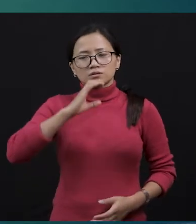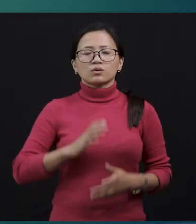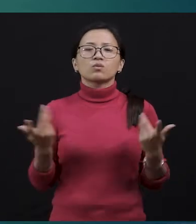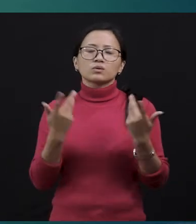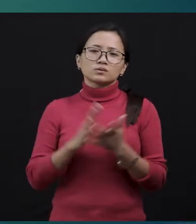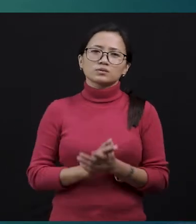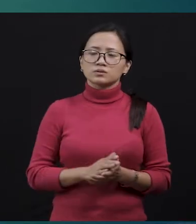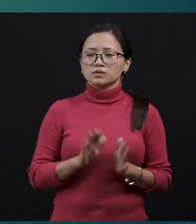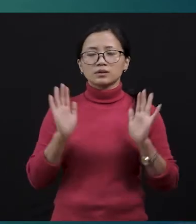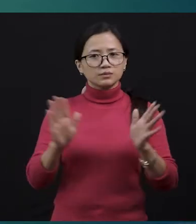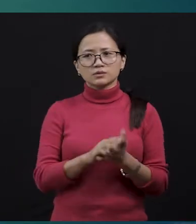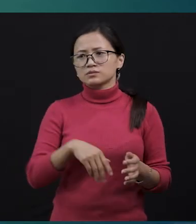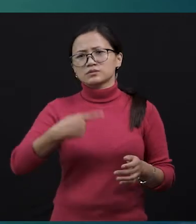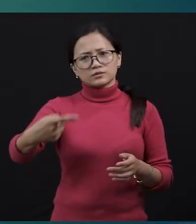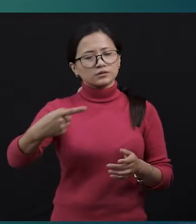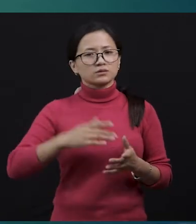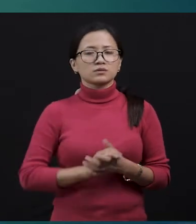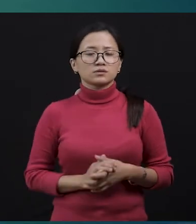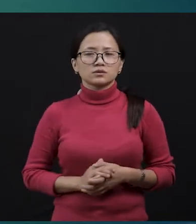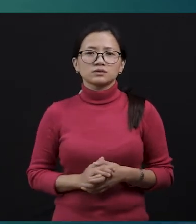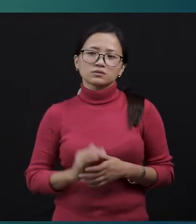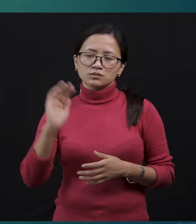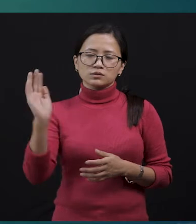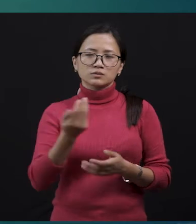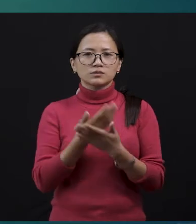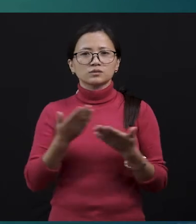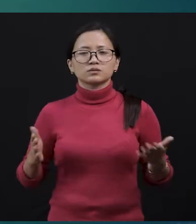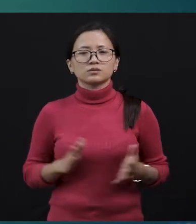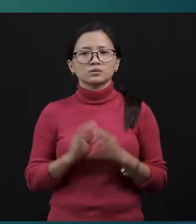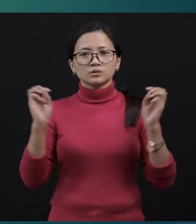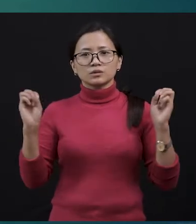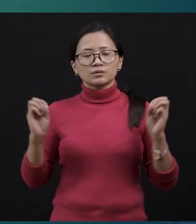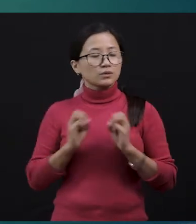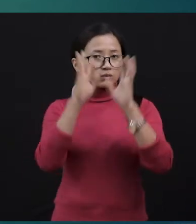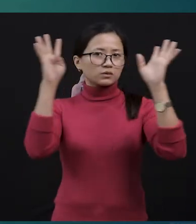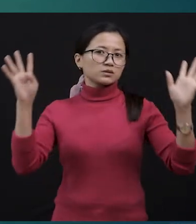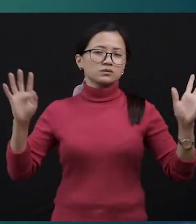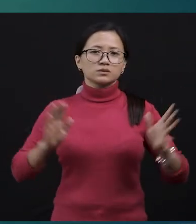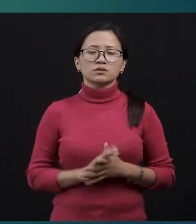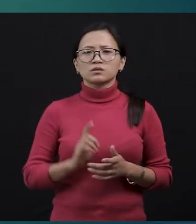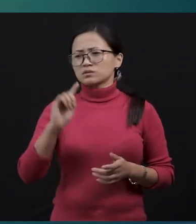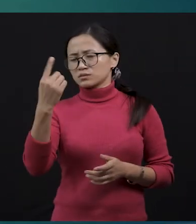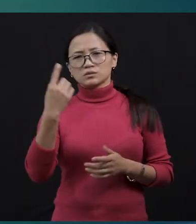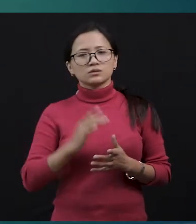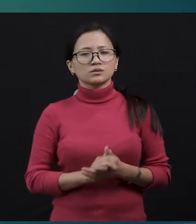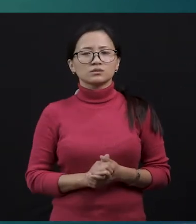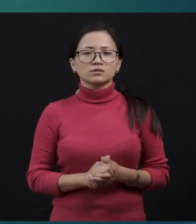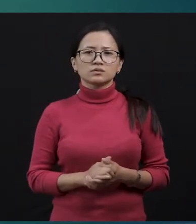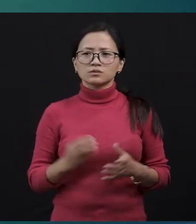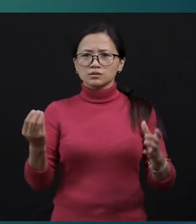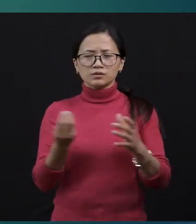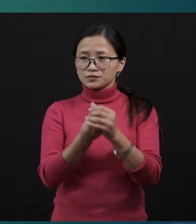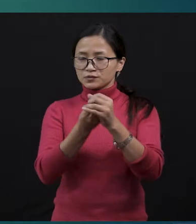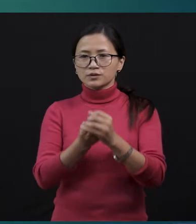wondering what would happen next. What would happen next? It is something that we all would be wondering. But for her, okay, not only her, but for the team,